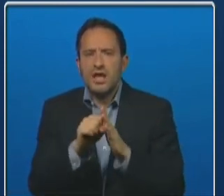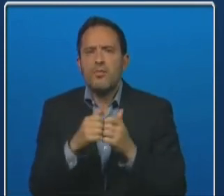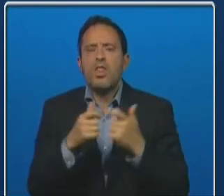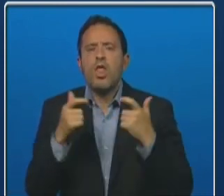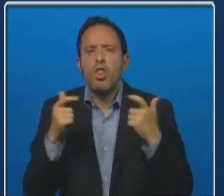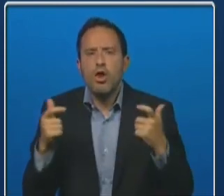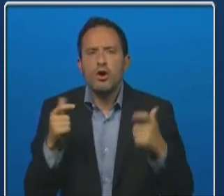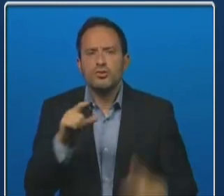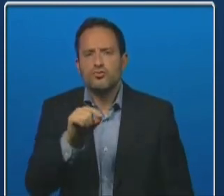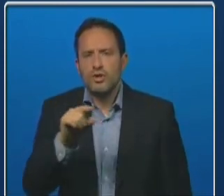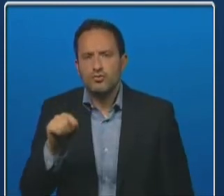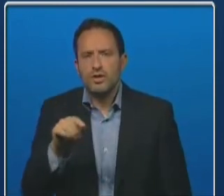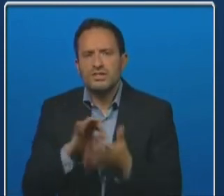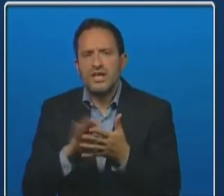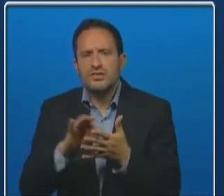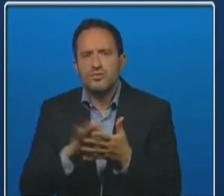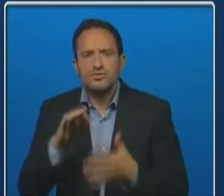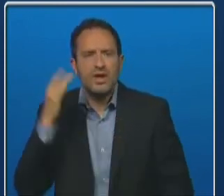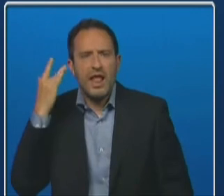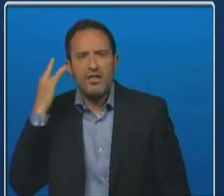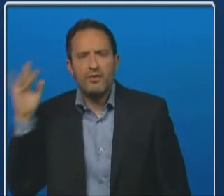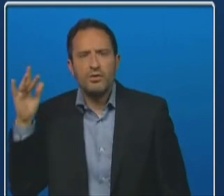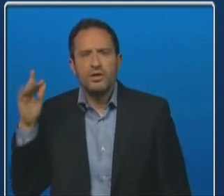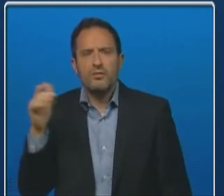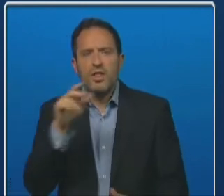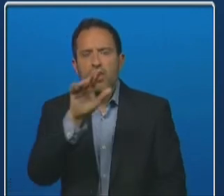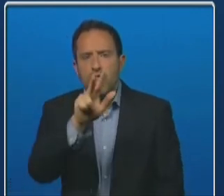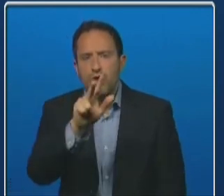census resident population was California, with